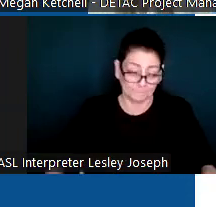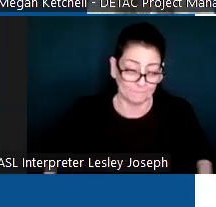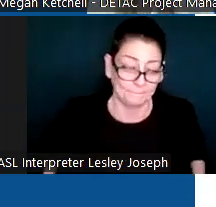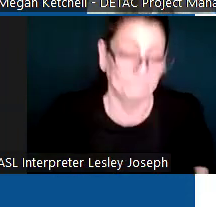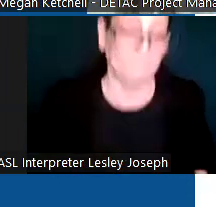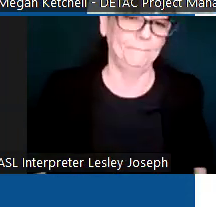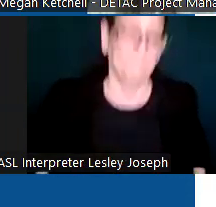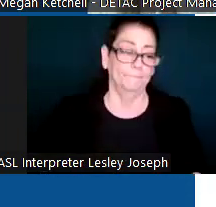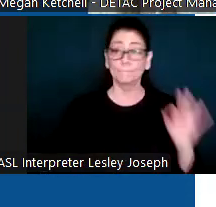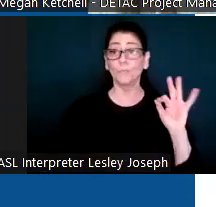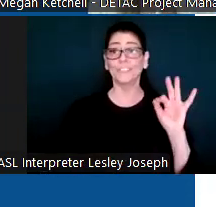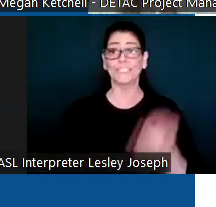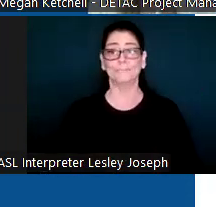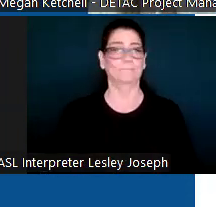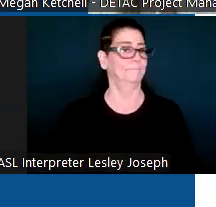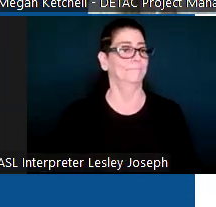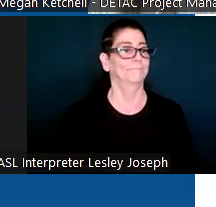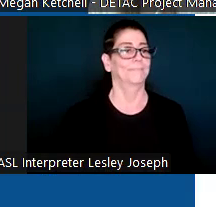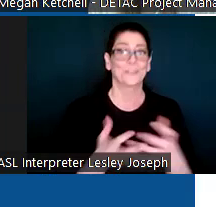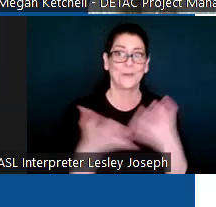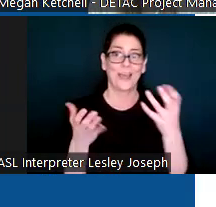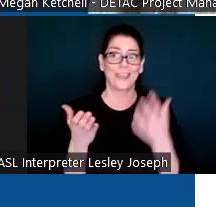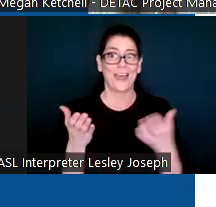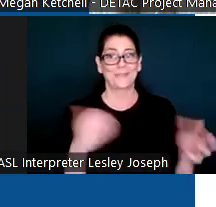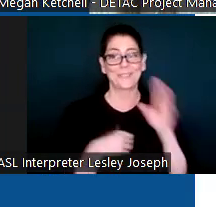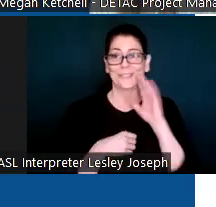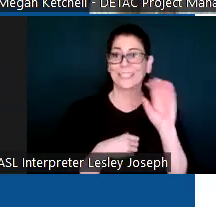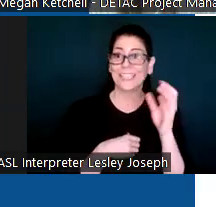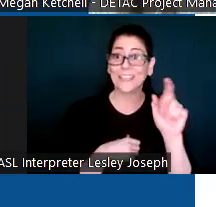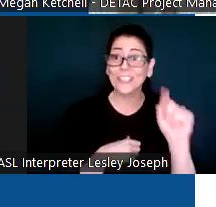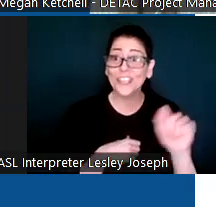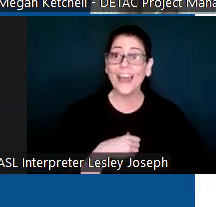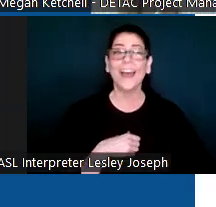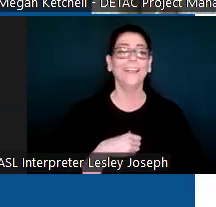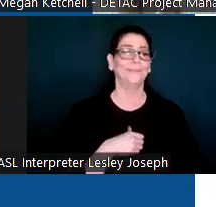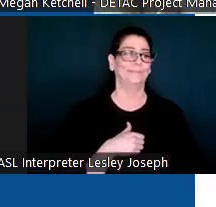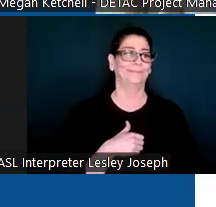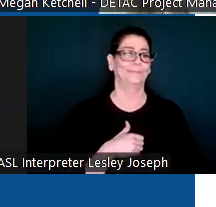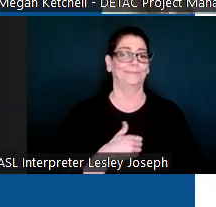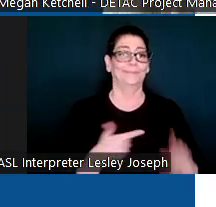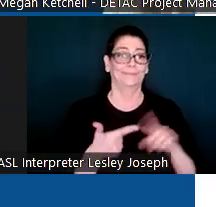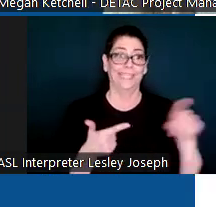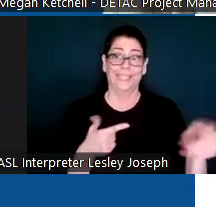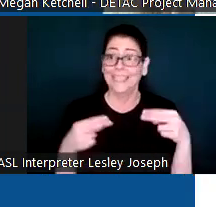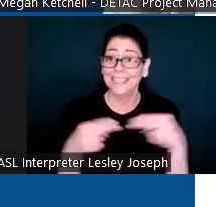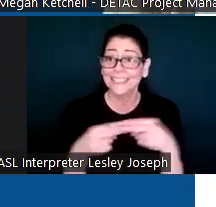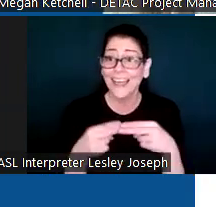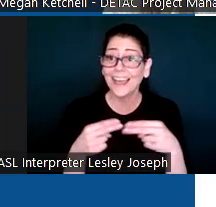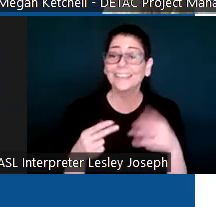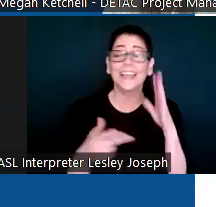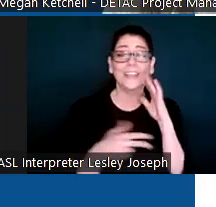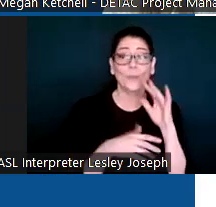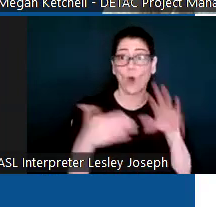Perfect. So lots of resources in your chat, lots of resources in this slide deck. They're all coming your